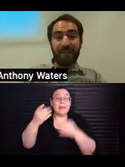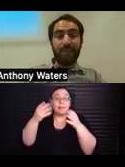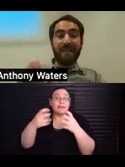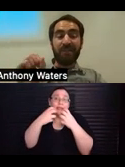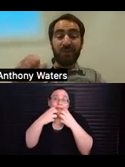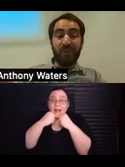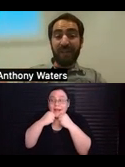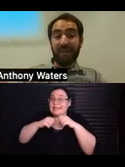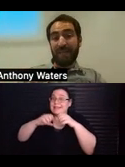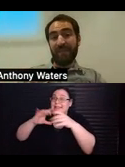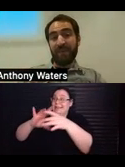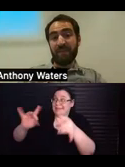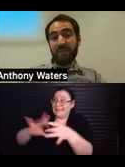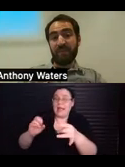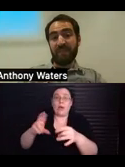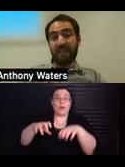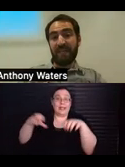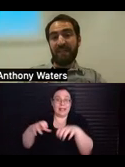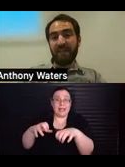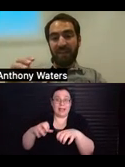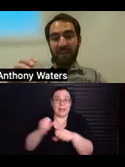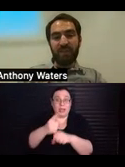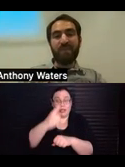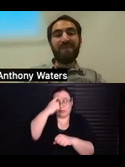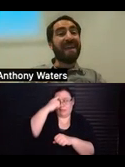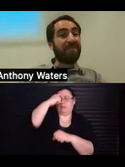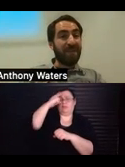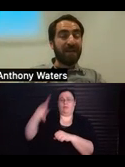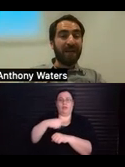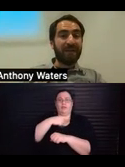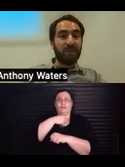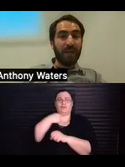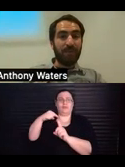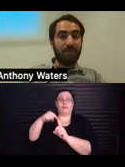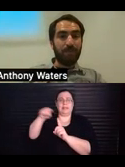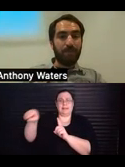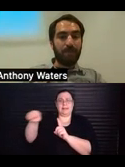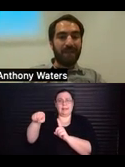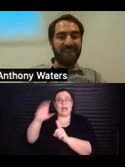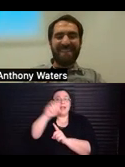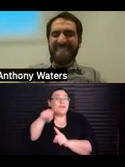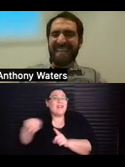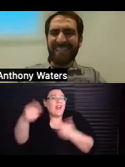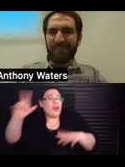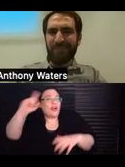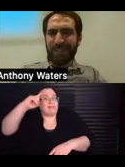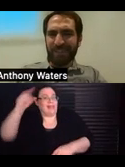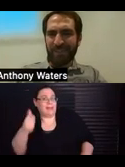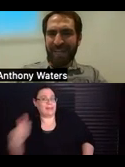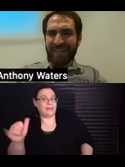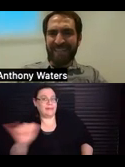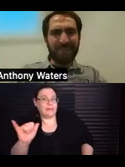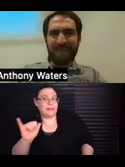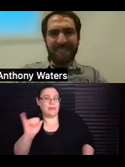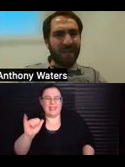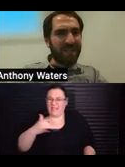said made you think about their risk for suicide, assume they've thought about it as well. That's that gut feeling,